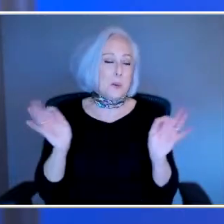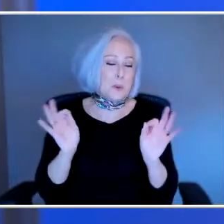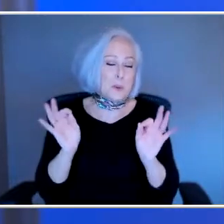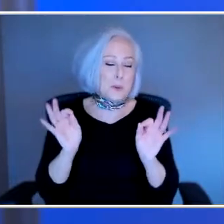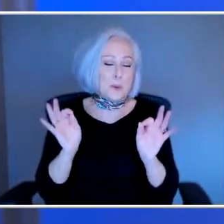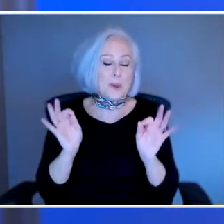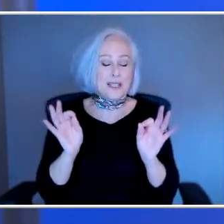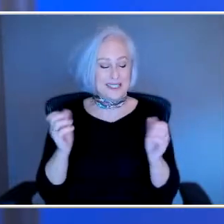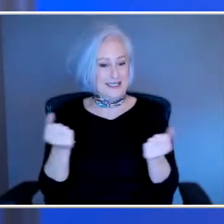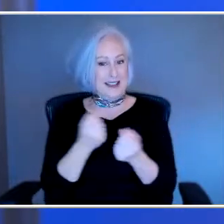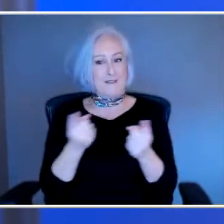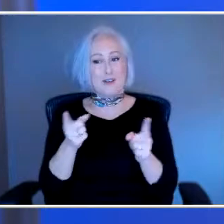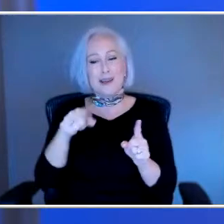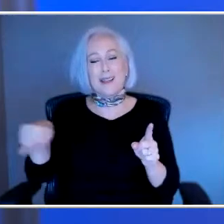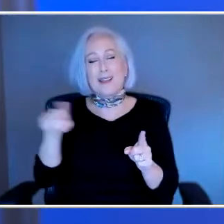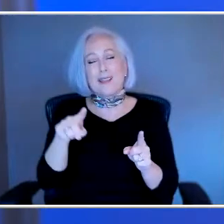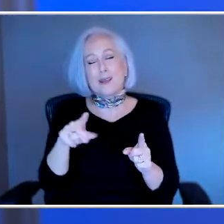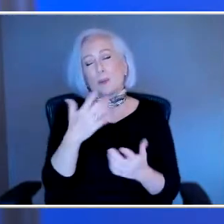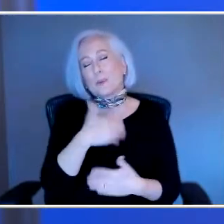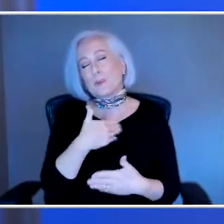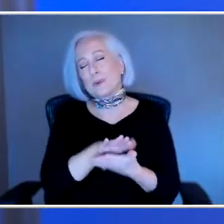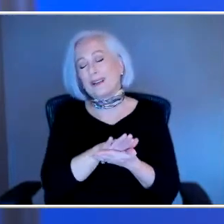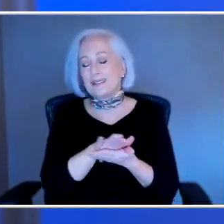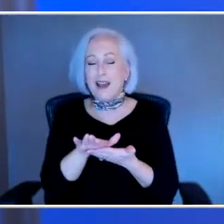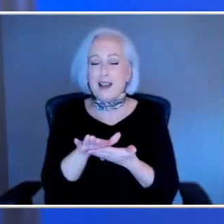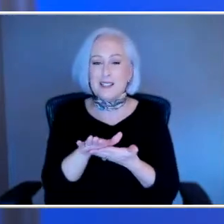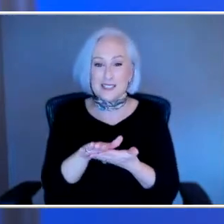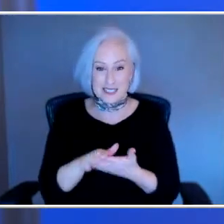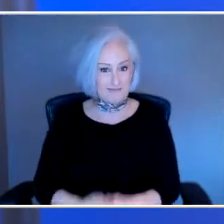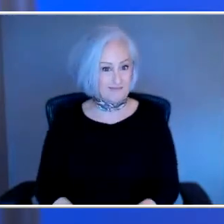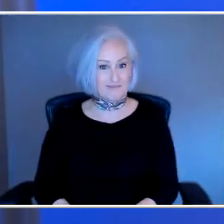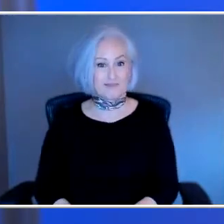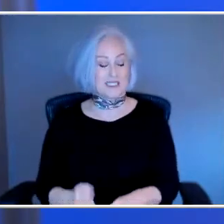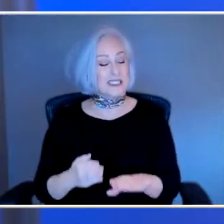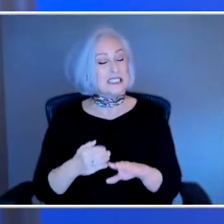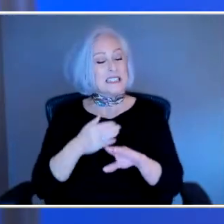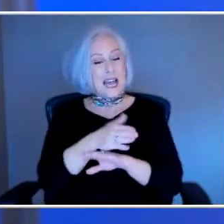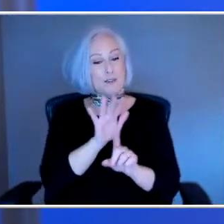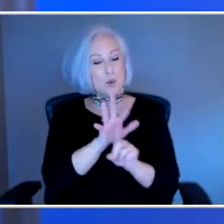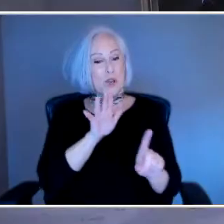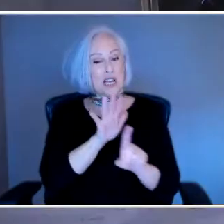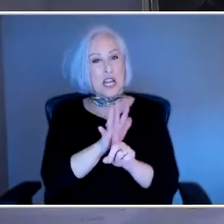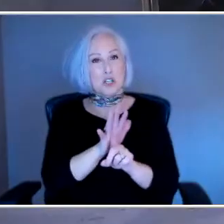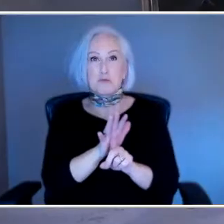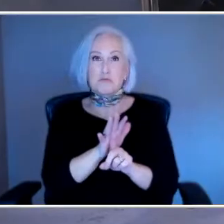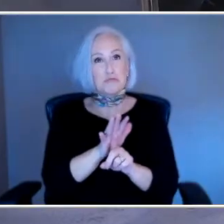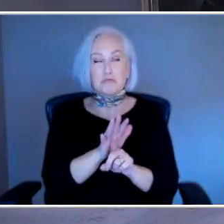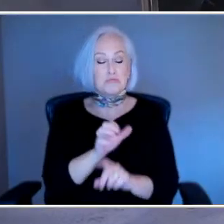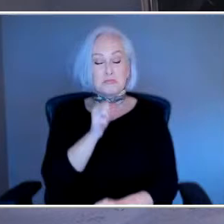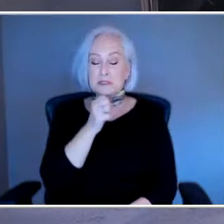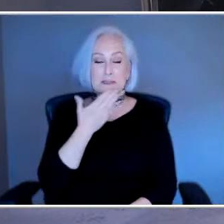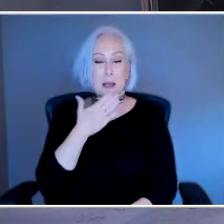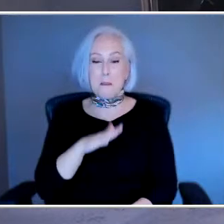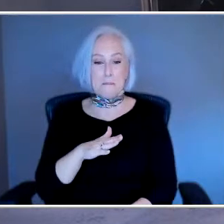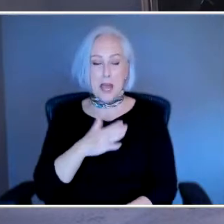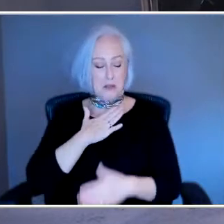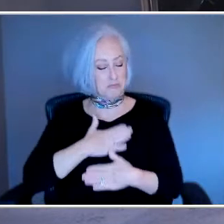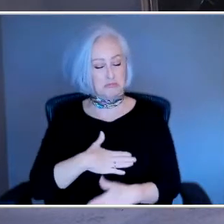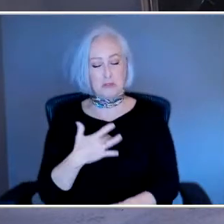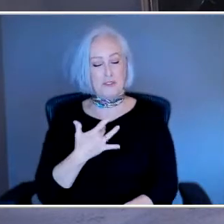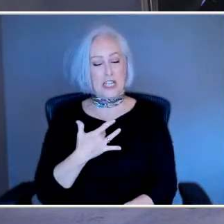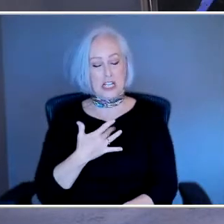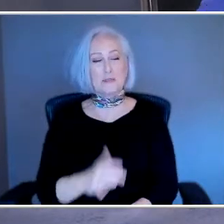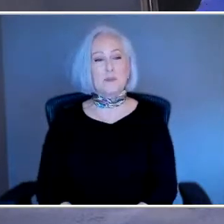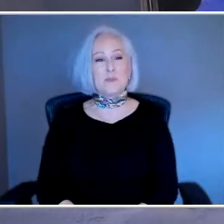so nice, and then the after effects were not too bad at all. So. Good. Yeah. Dr. O'Day, from your perspective, how is